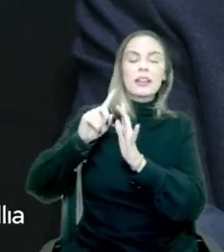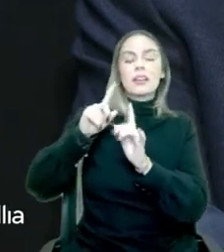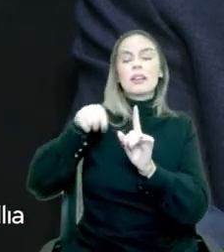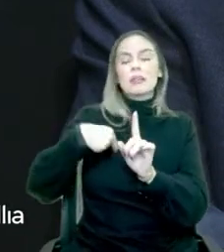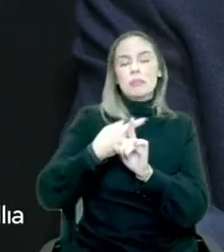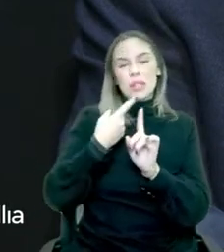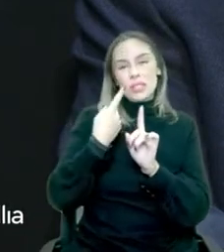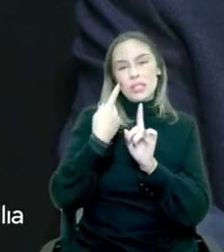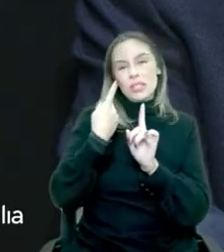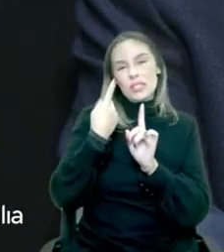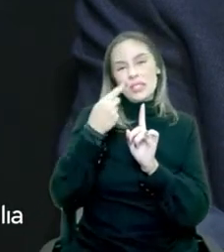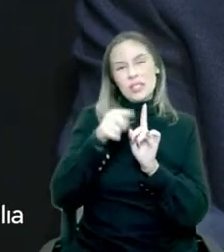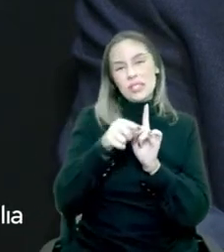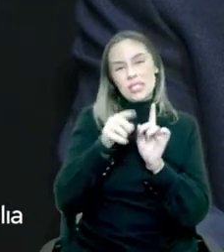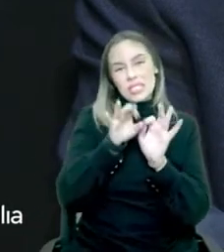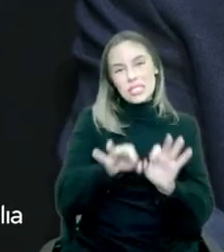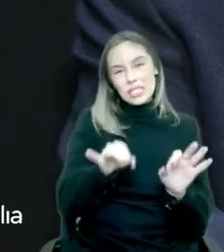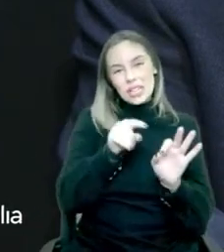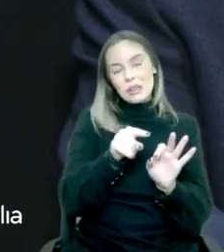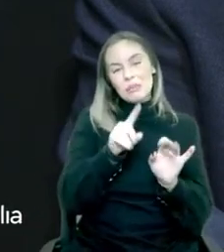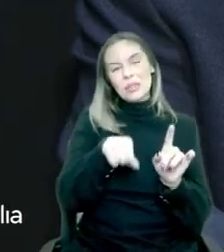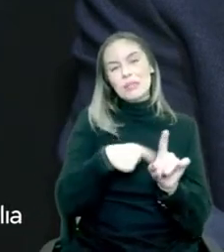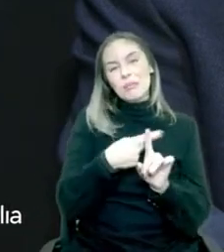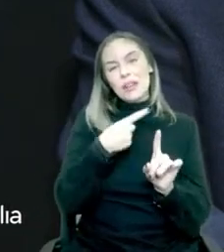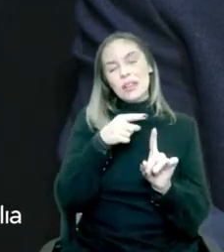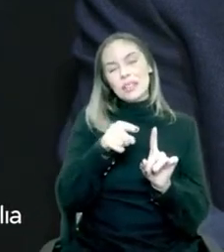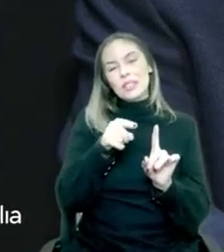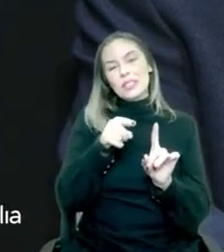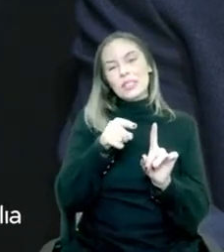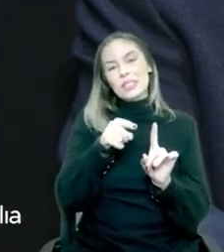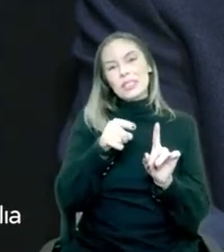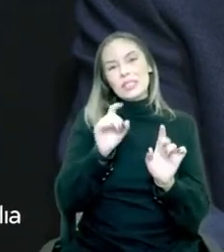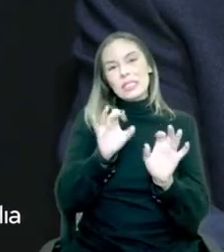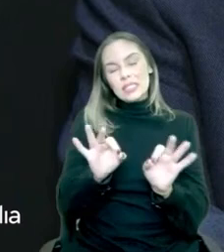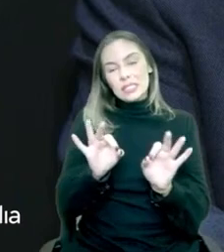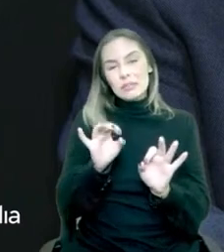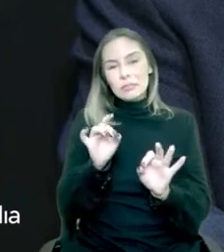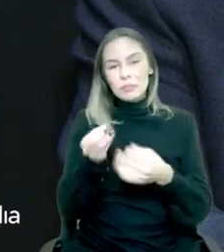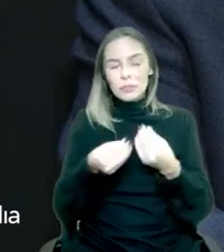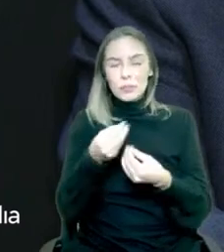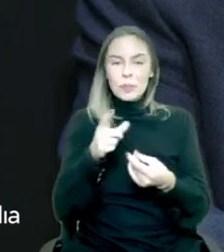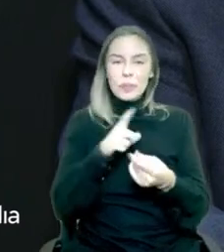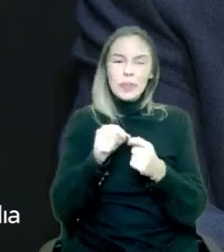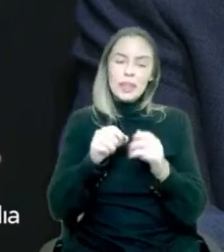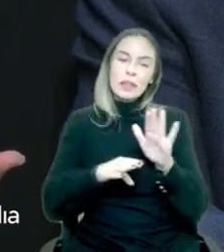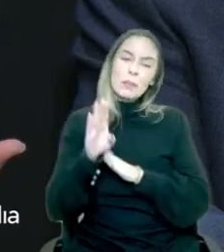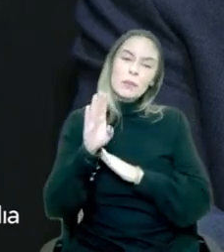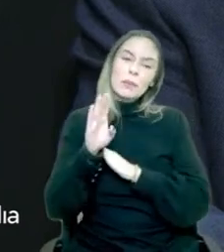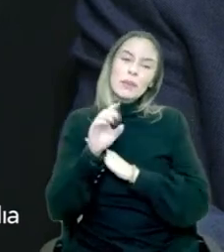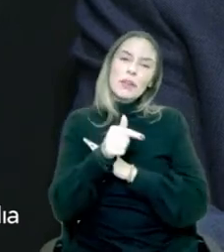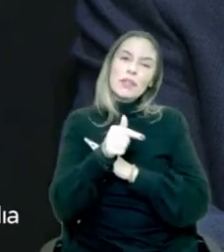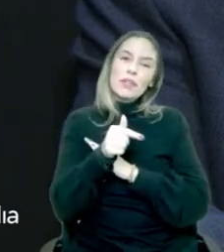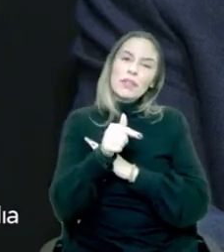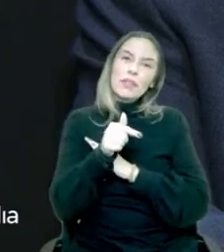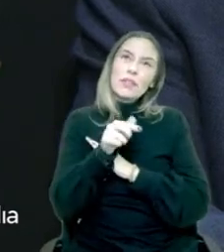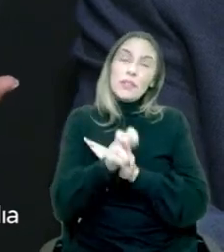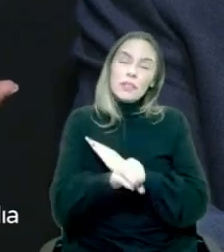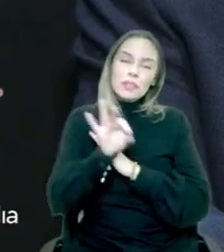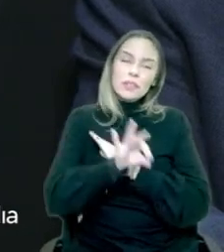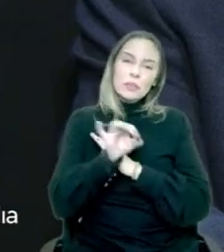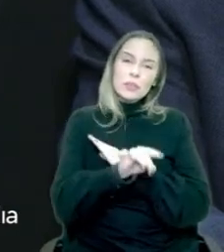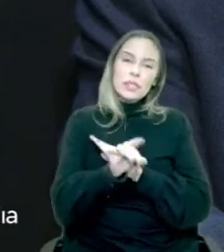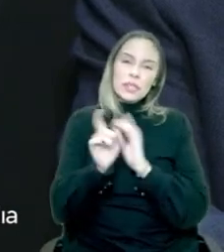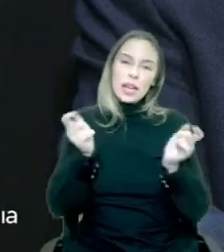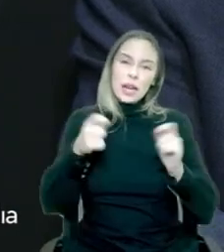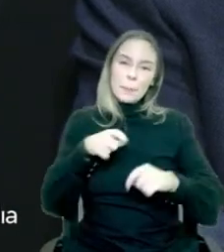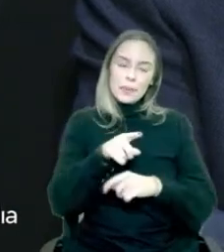been able to drive about a 50% improvement in capacity for that team. And then leaders